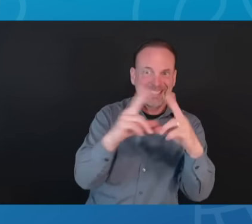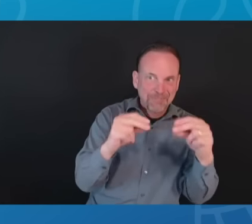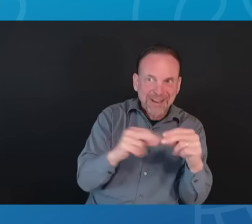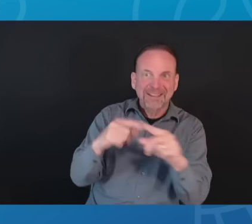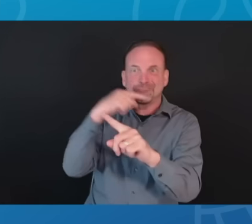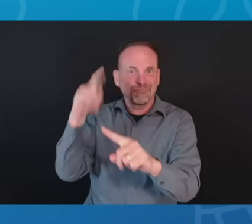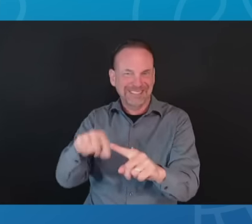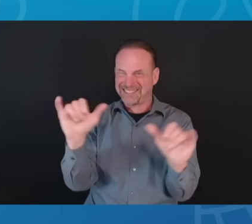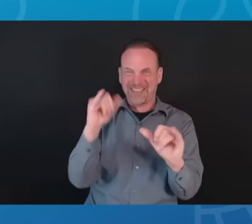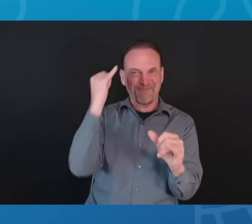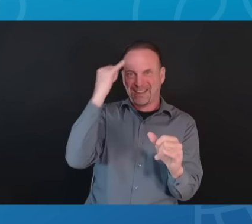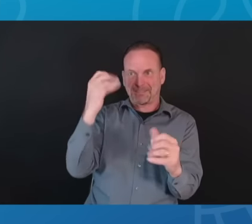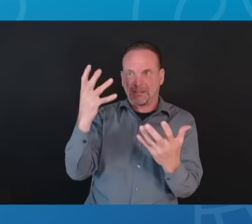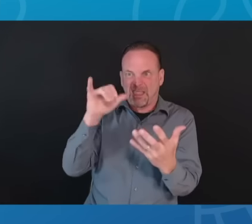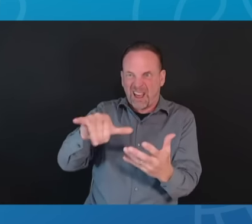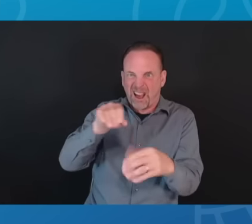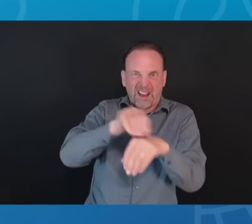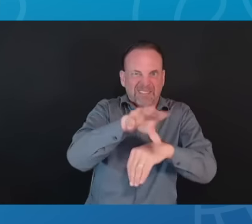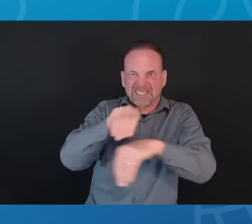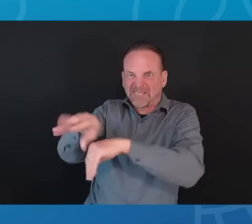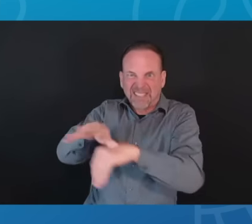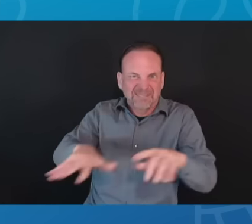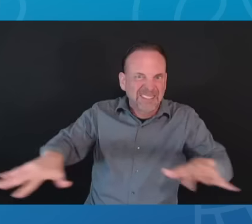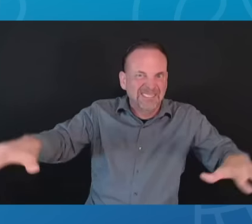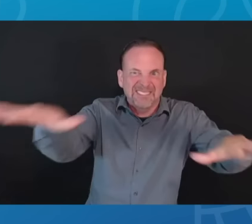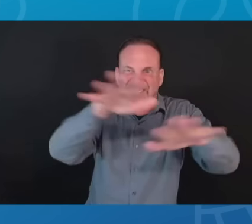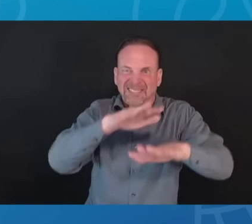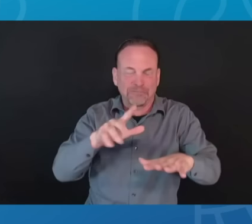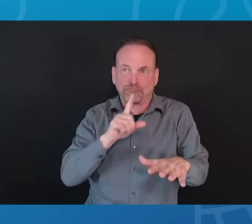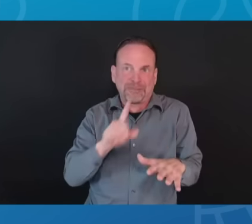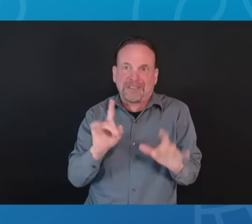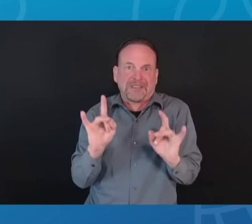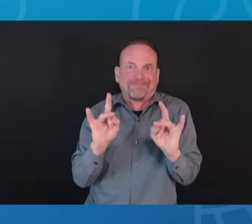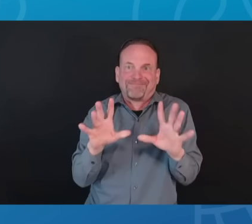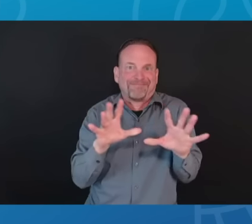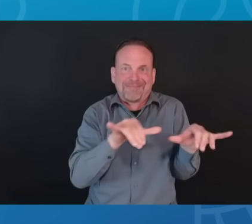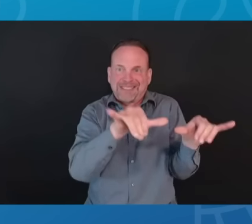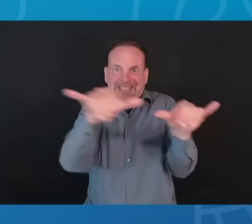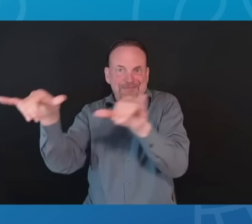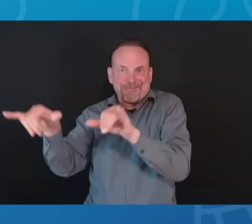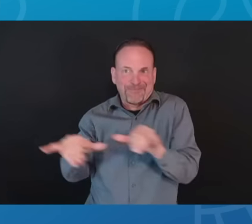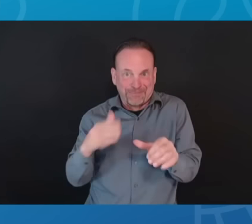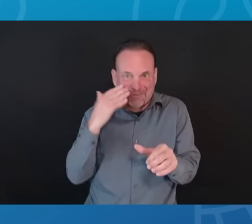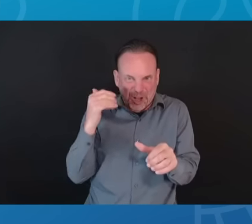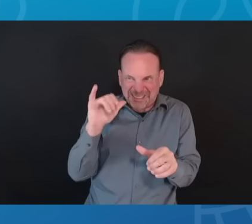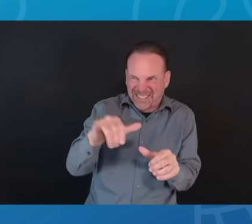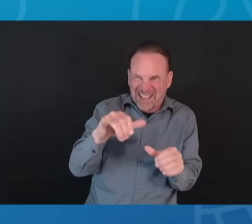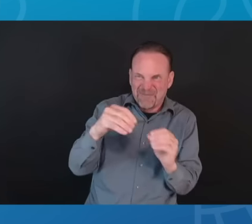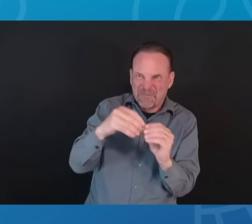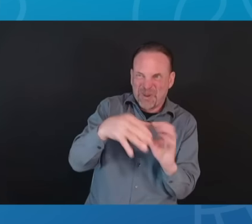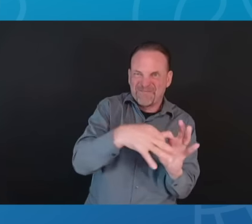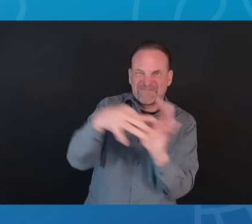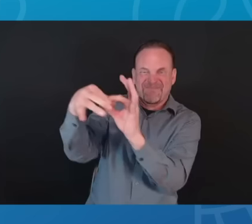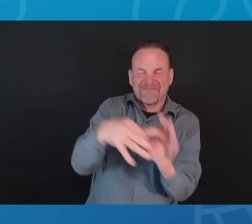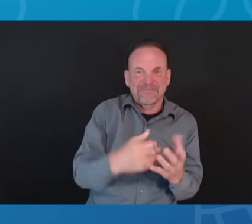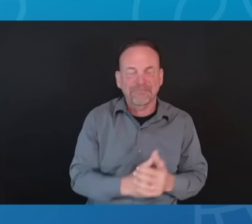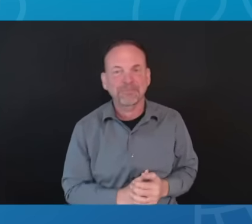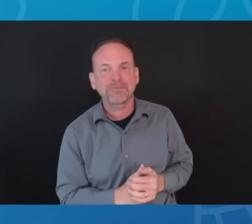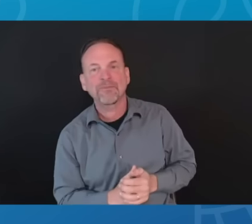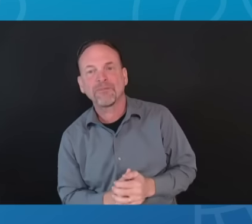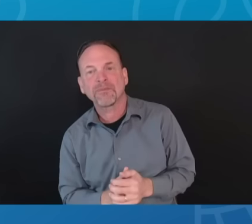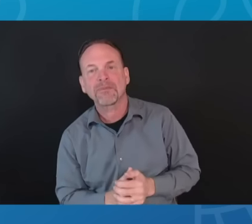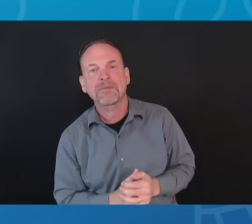operate. On that line, there are reports that Viktor Bout, who was released last year as part of the hostage deal, is back in business and is apparently